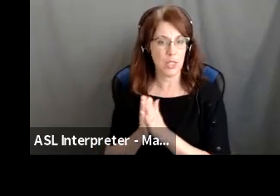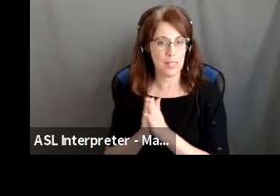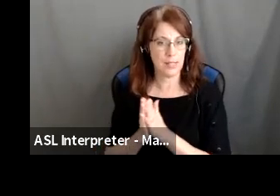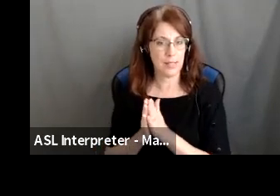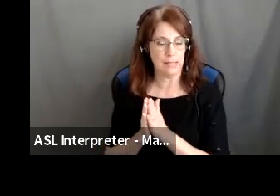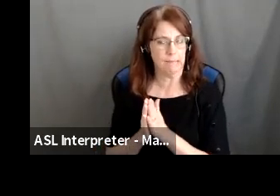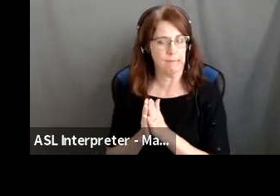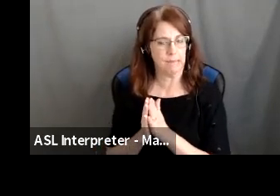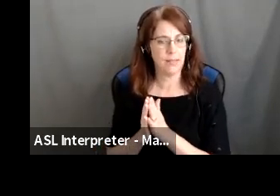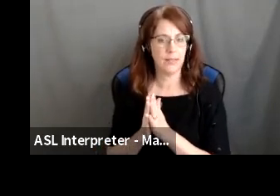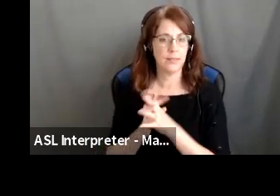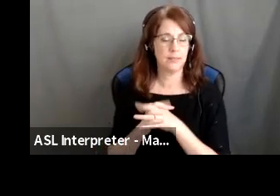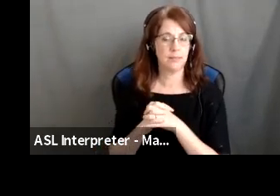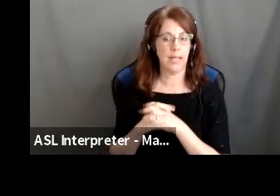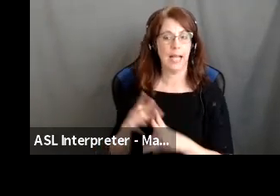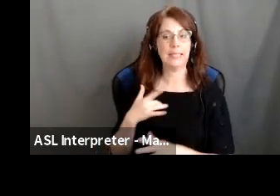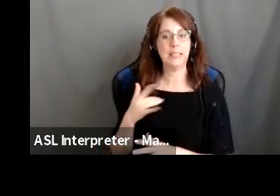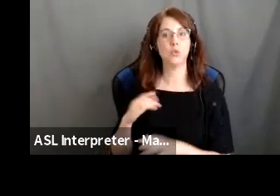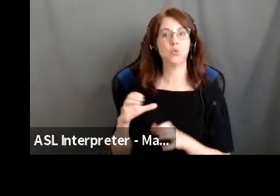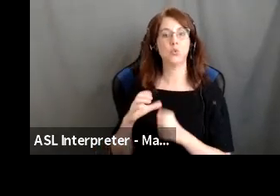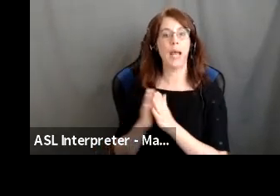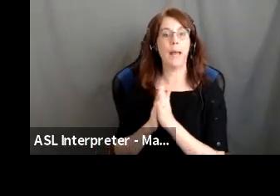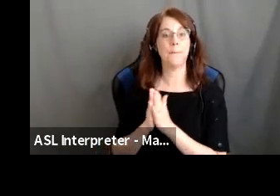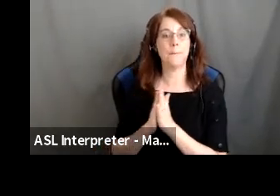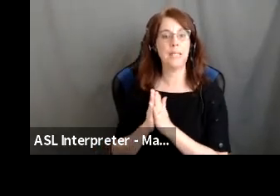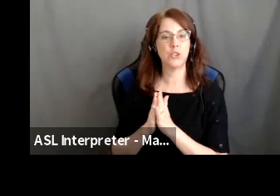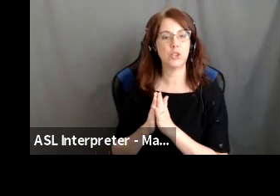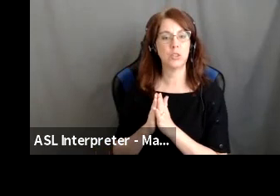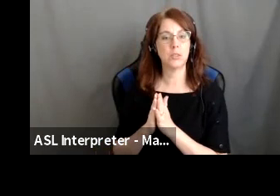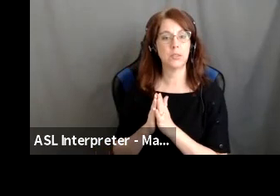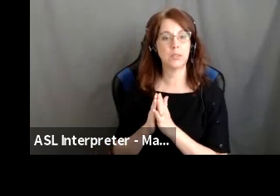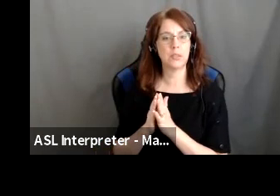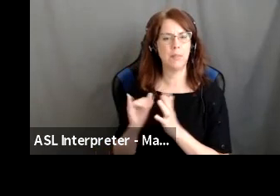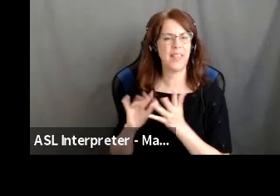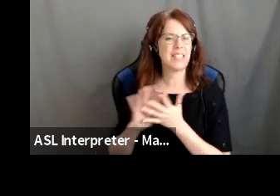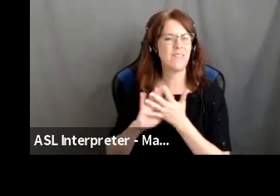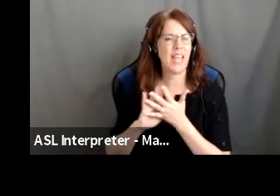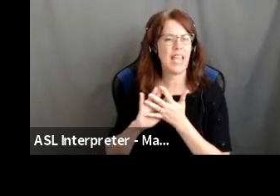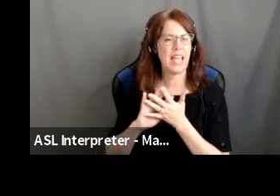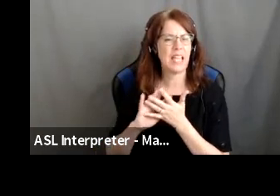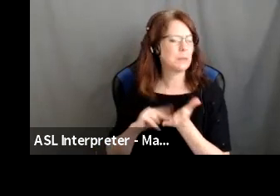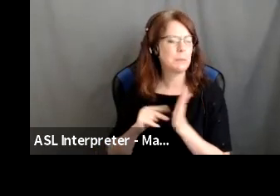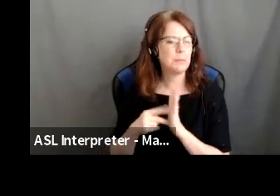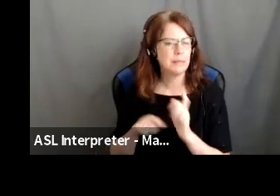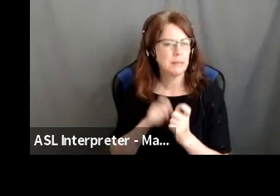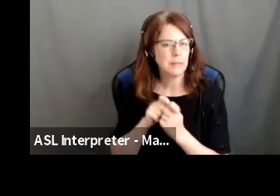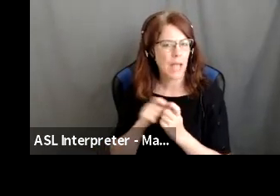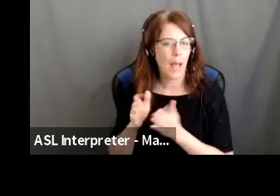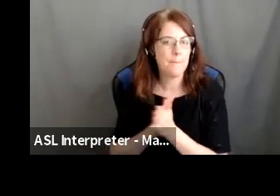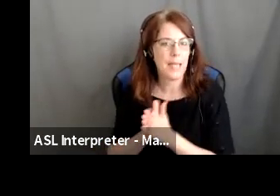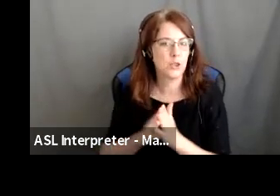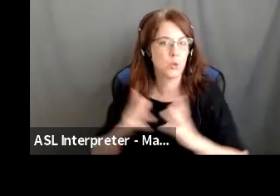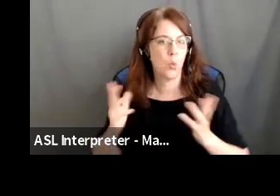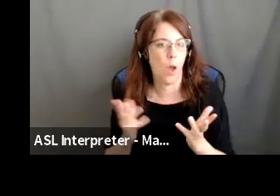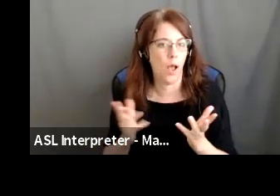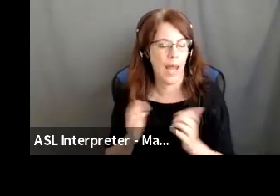answer, I tend to be too ambitious, but that's kind of vague. What specifically are you ambitious with, and